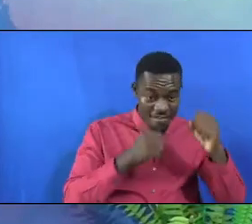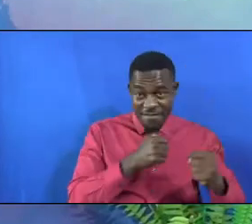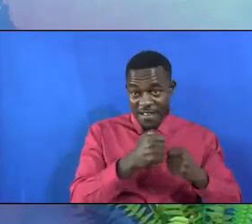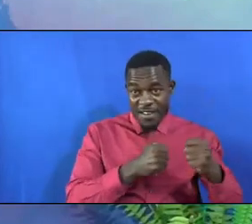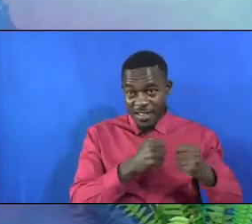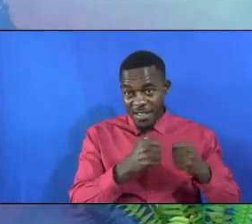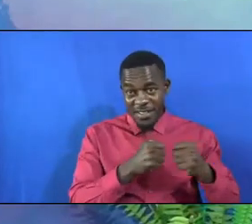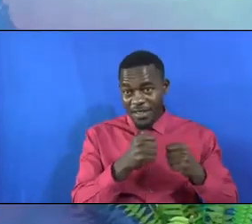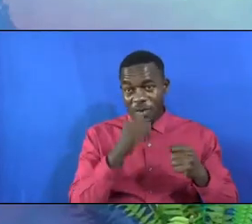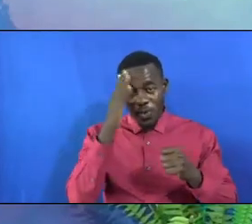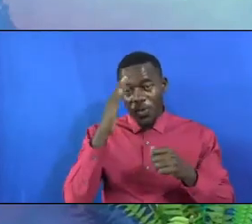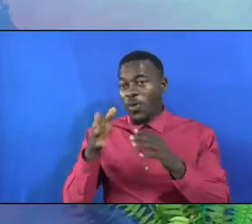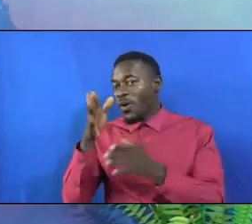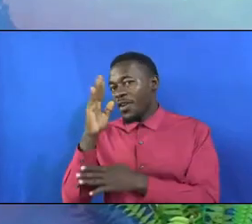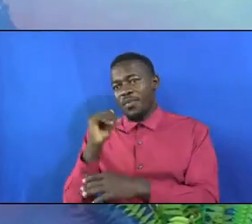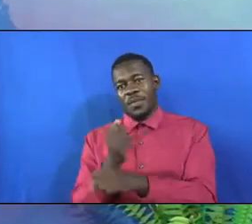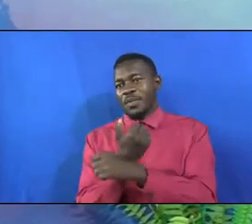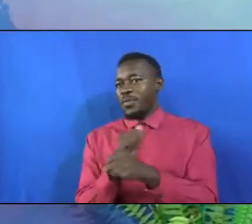never defeated.